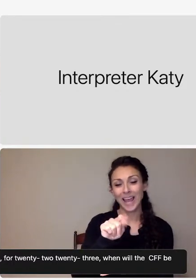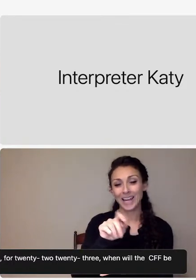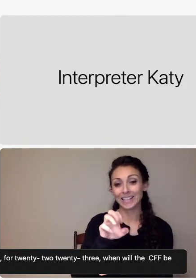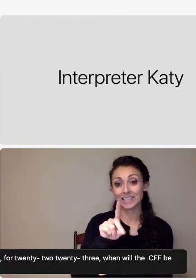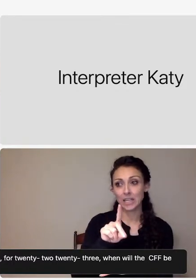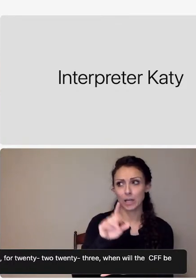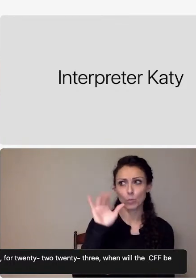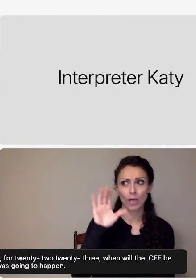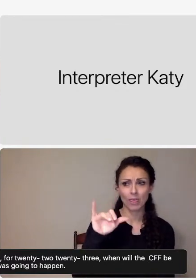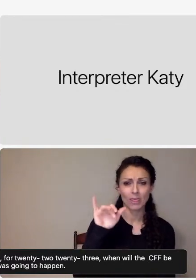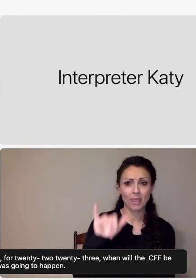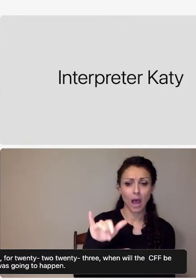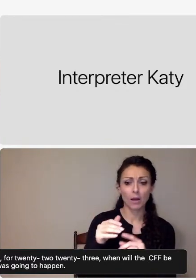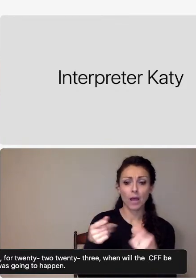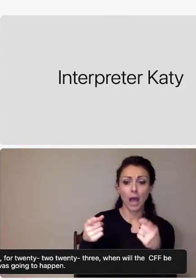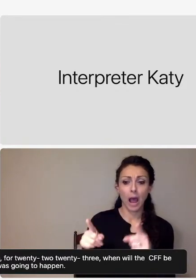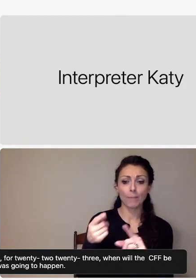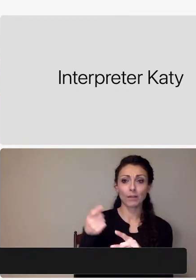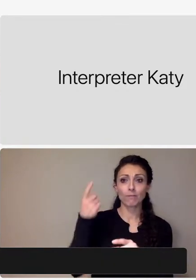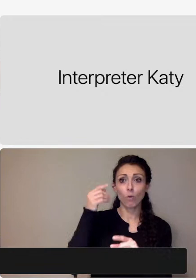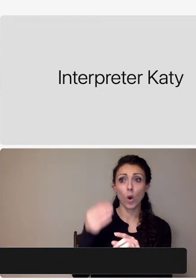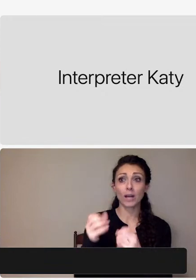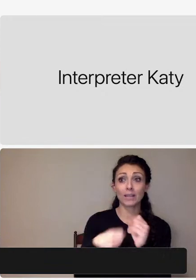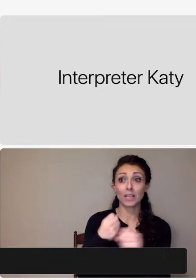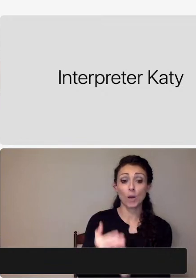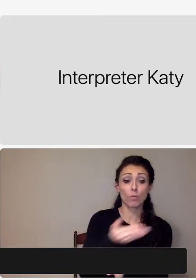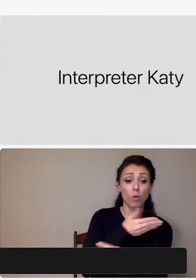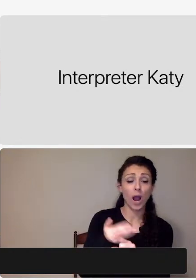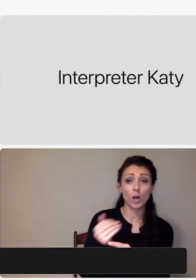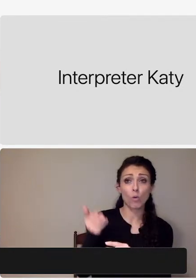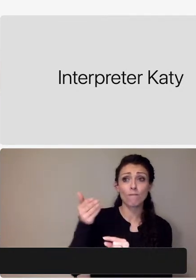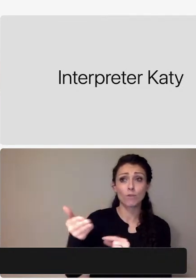happen or is it the year prior the year prior